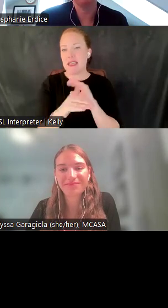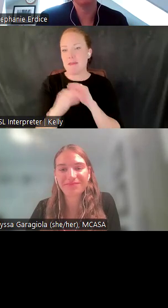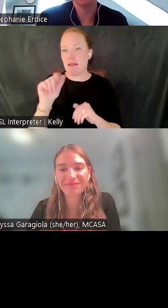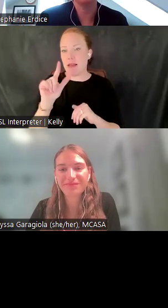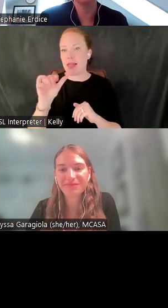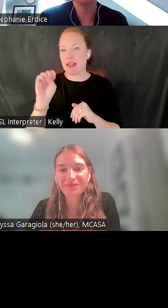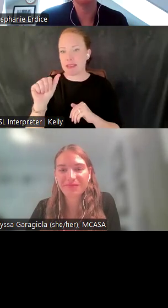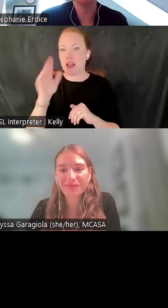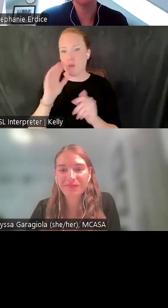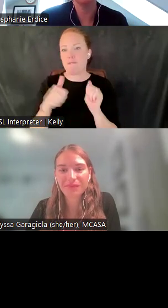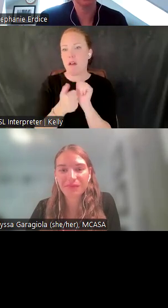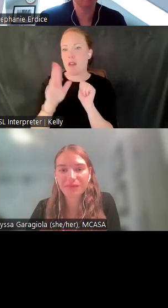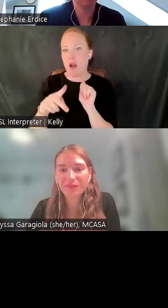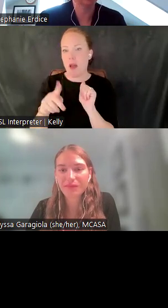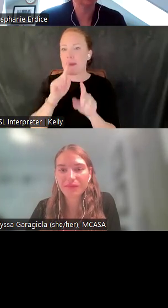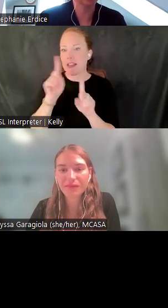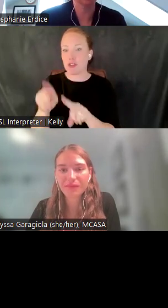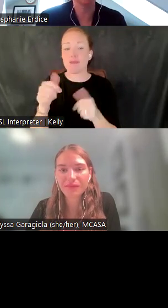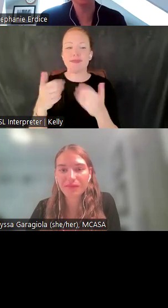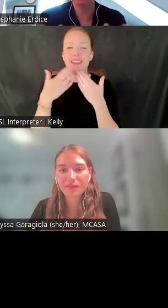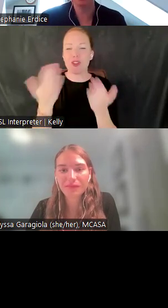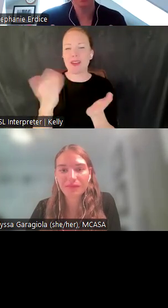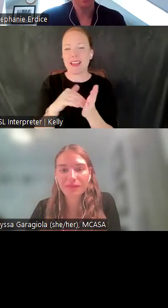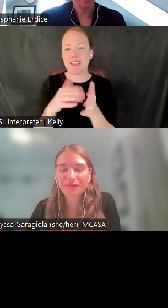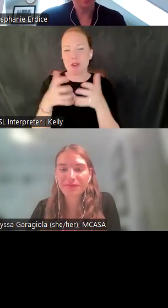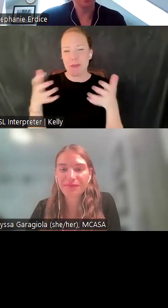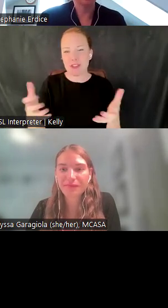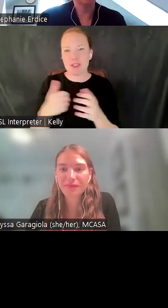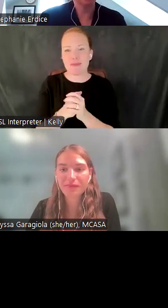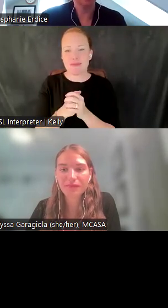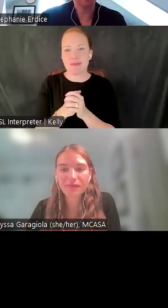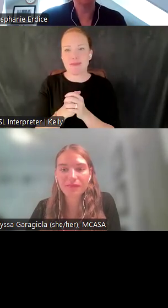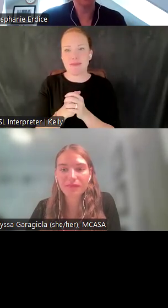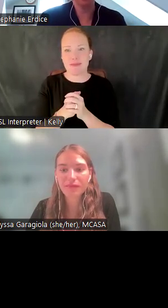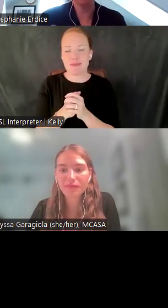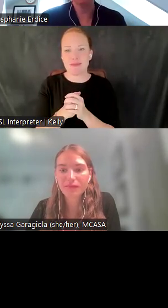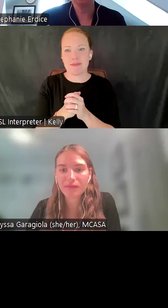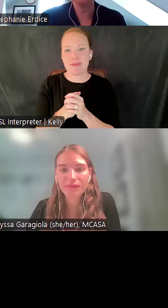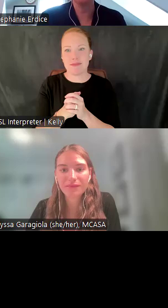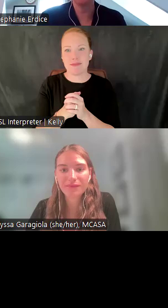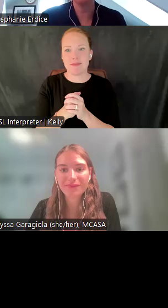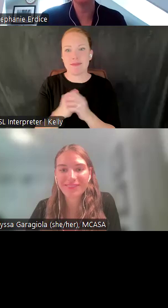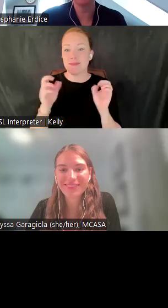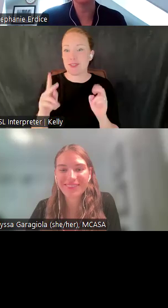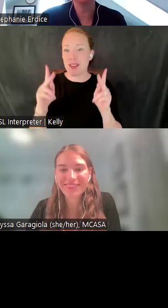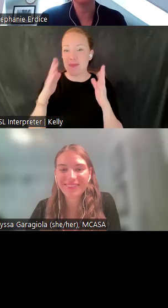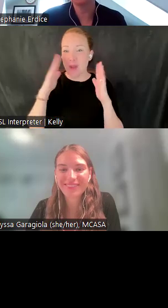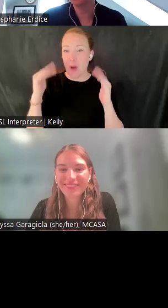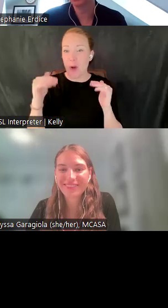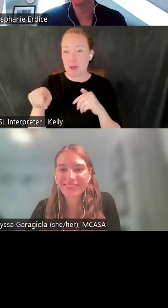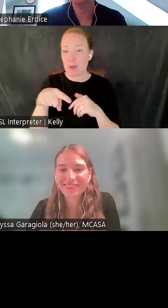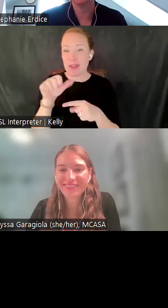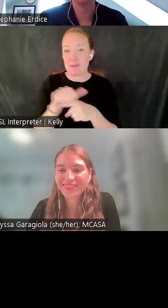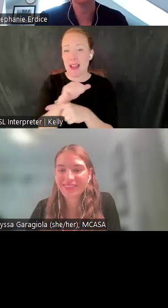in our follow-up emails. So thank you again all so much for being here. And yeah, hope you are able to practice some